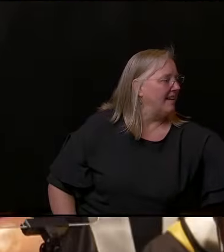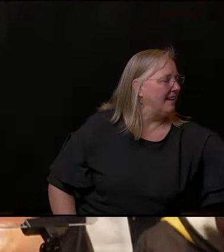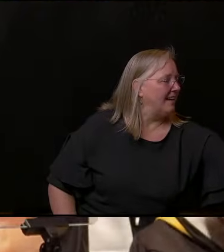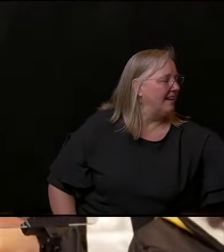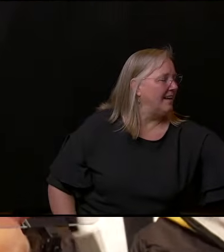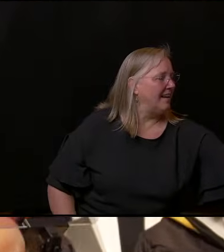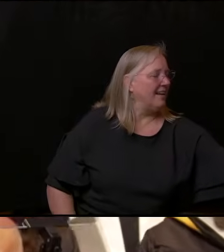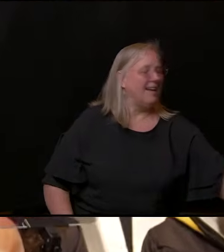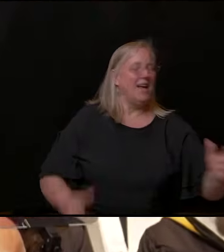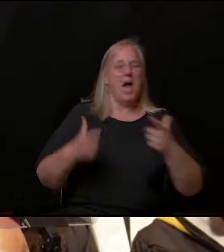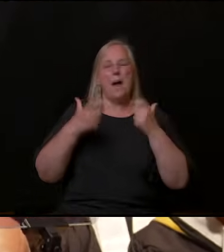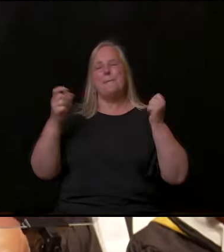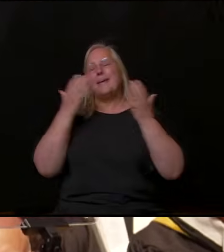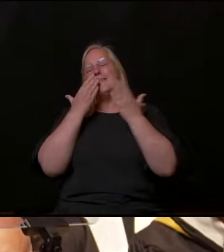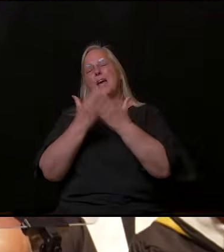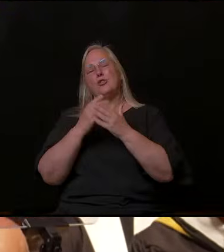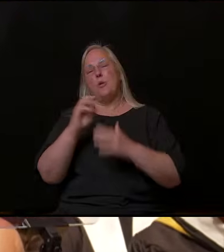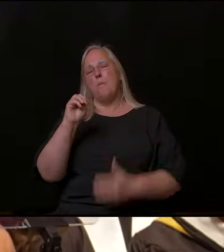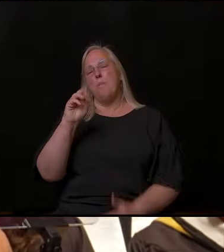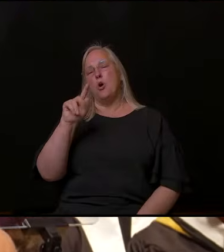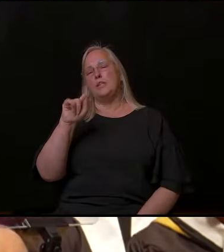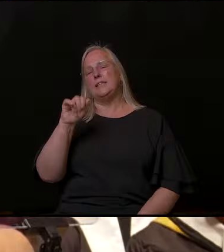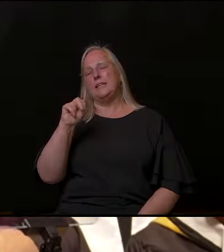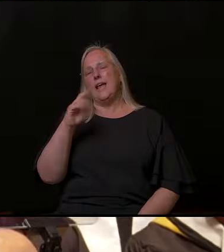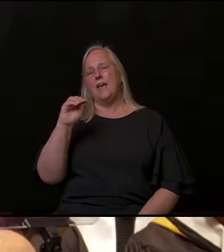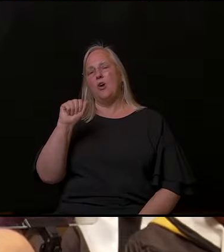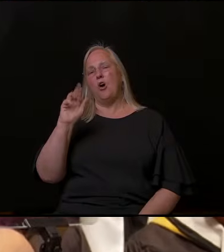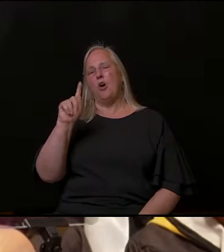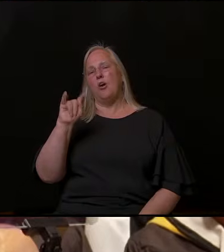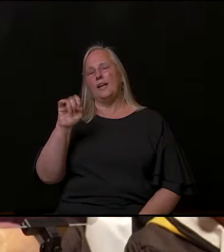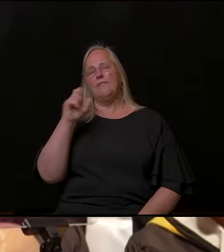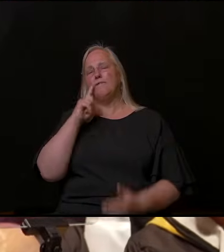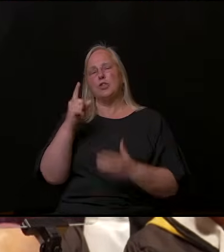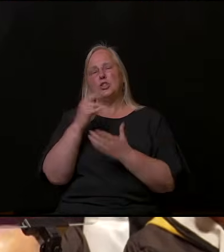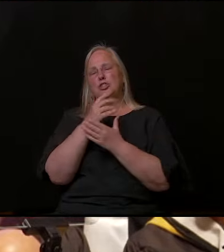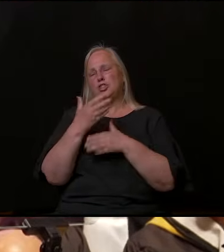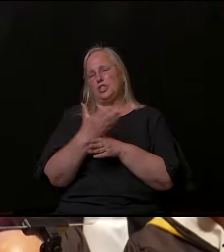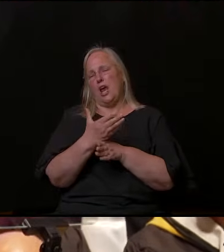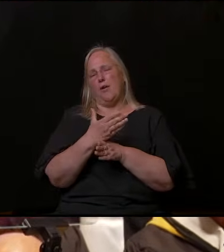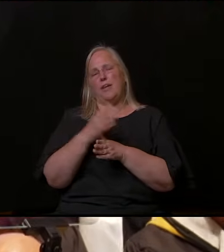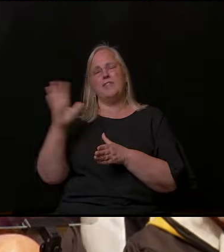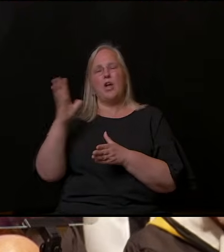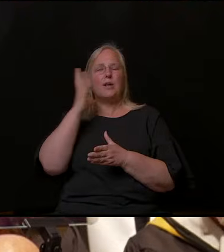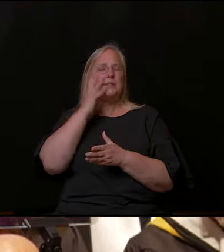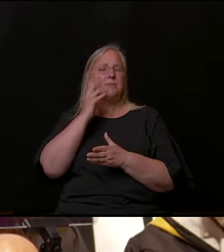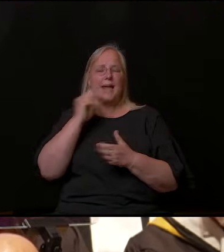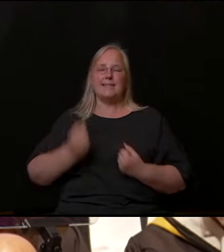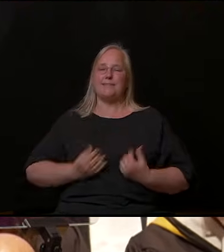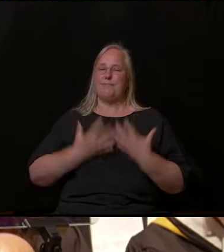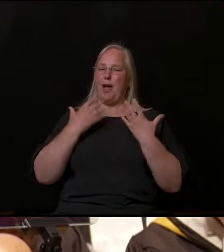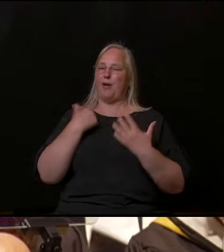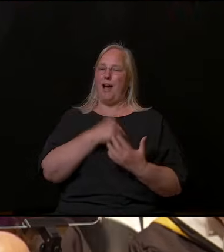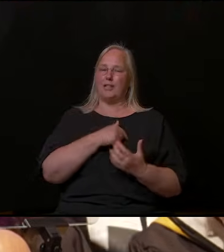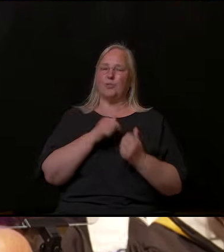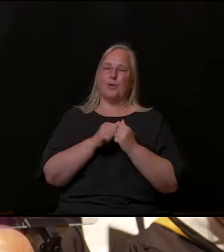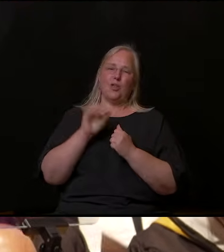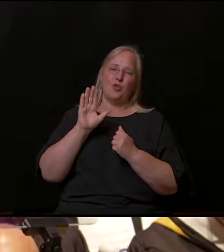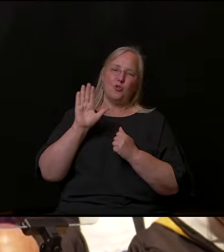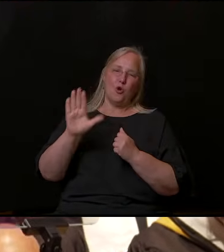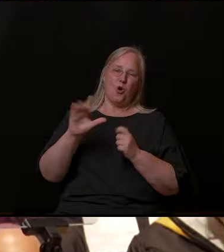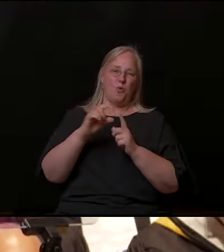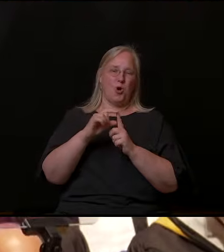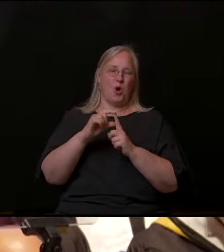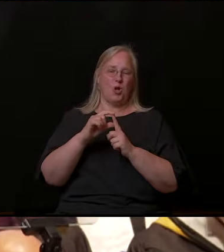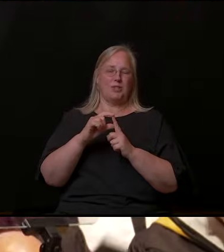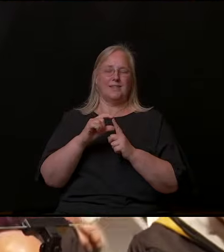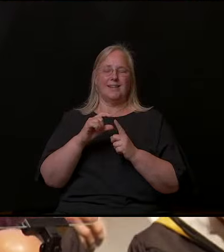A big thank you to Martin and Artie for sharing their experiences and inspiring us with your words.